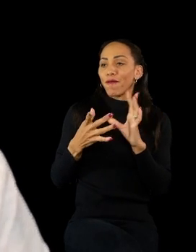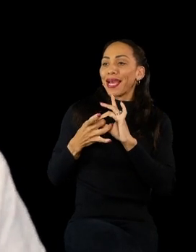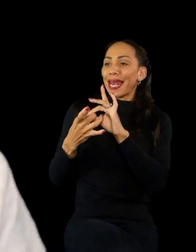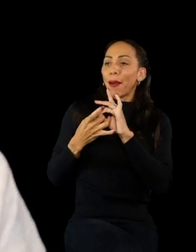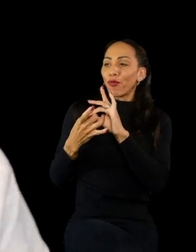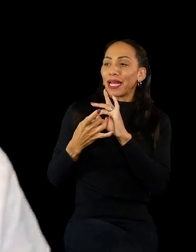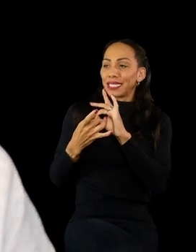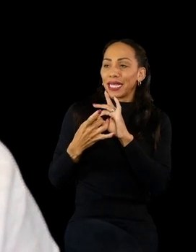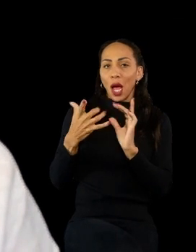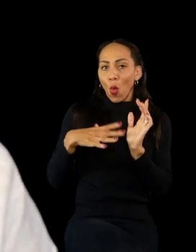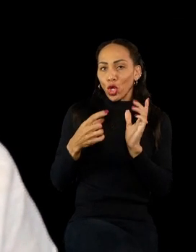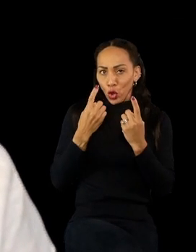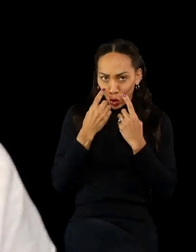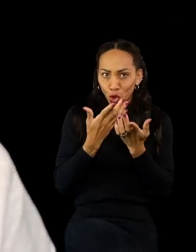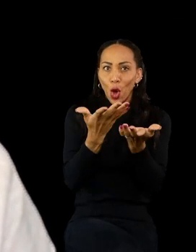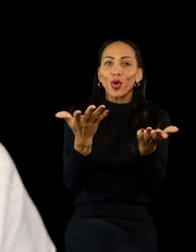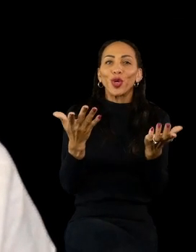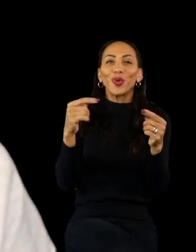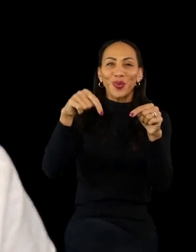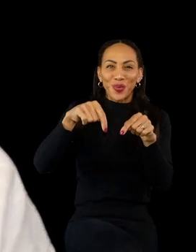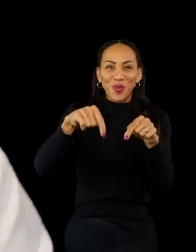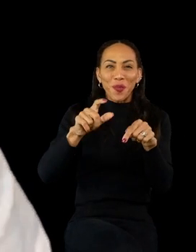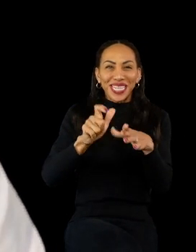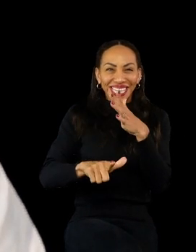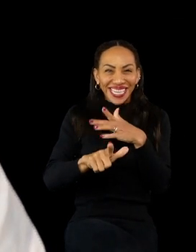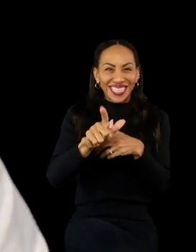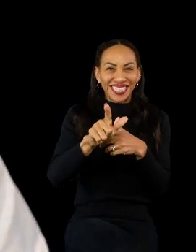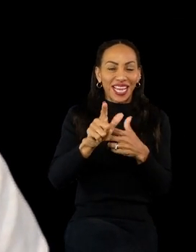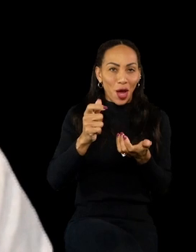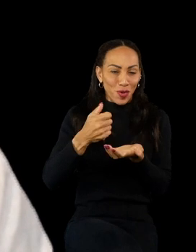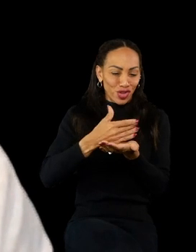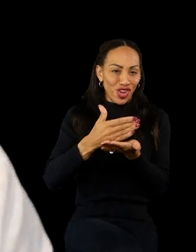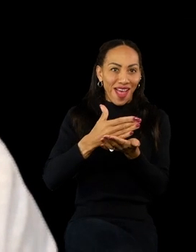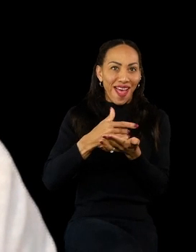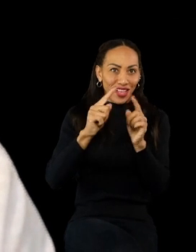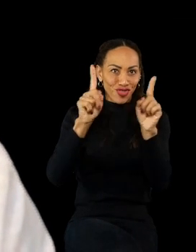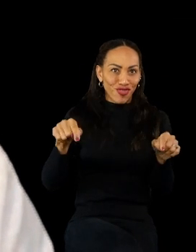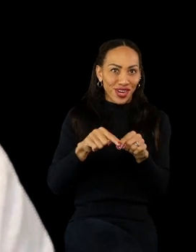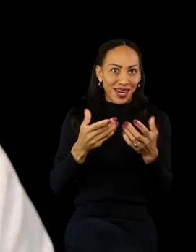want to share one that Paul and I collaborated on. And that's where I will share the